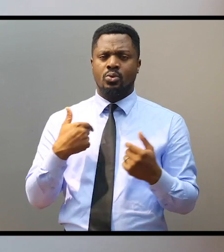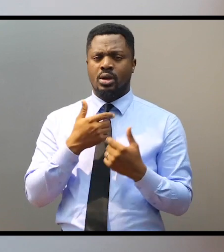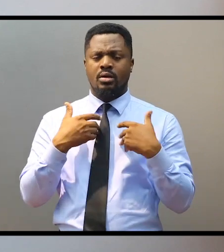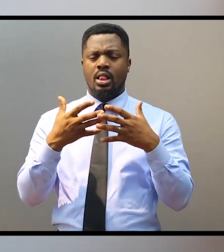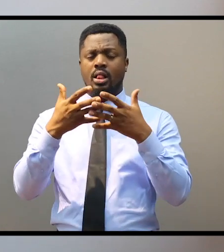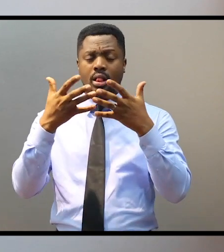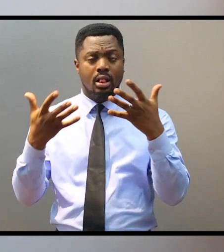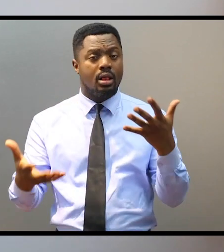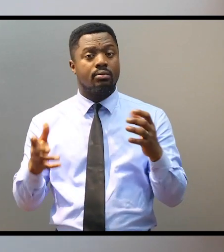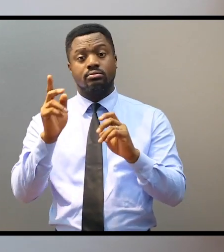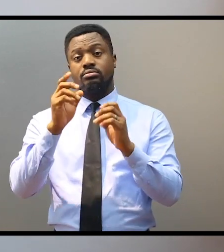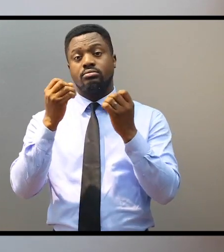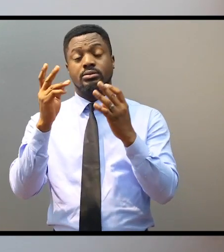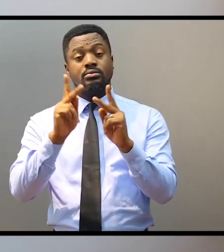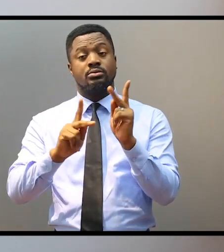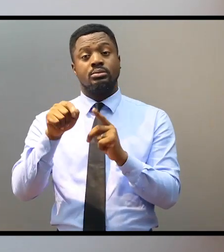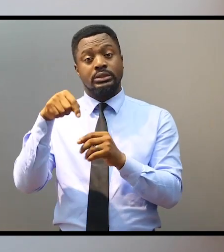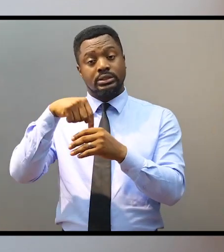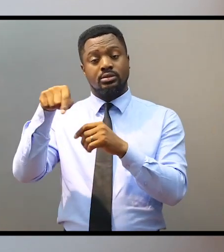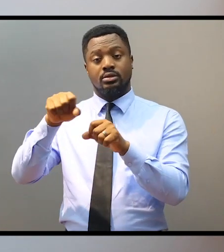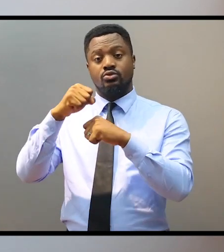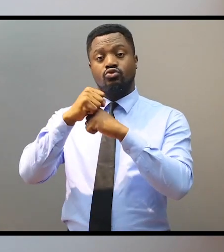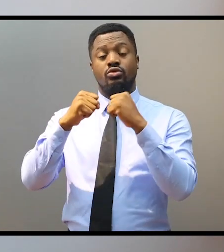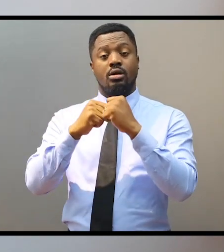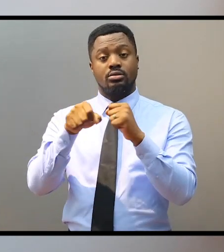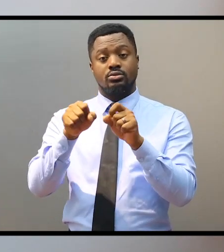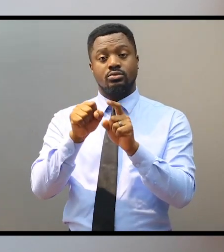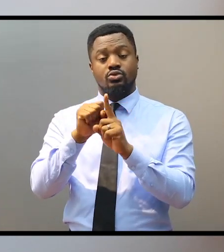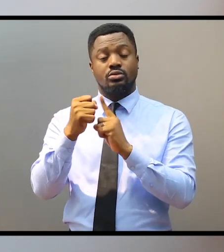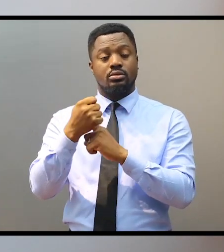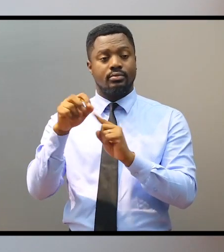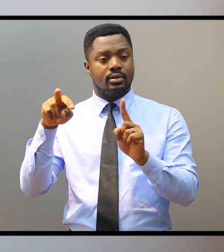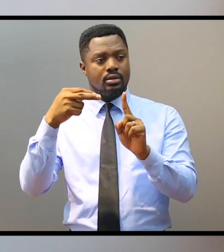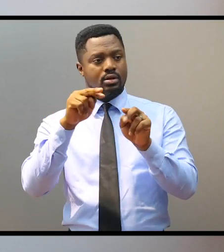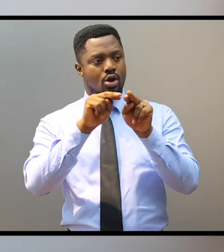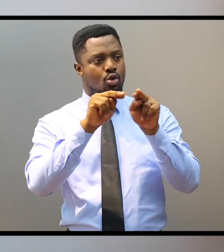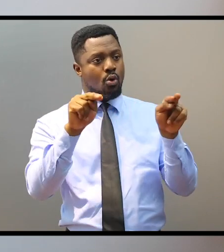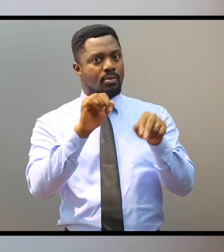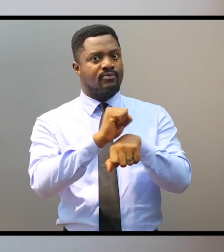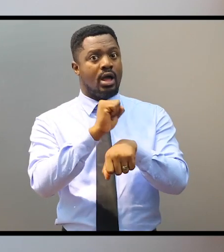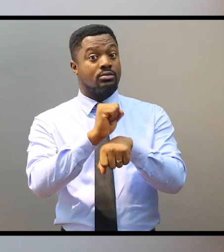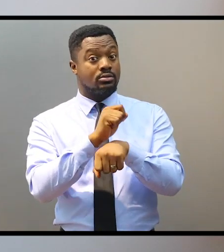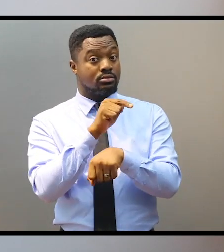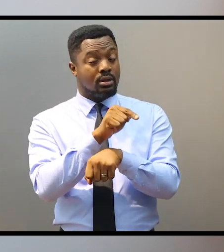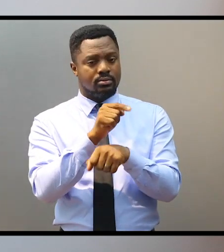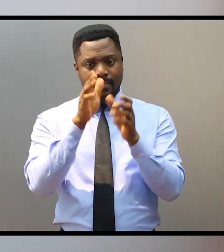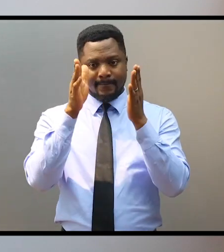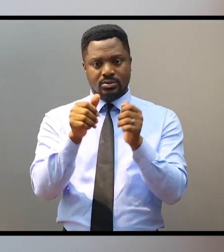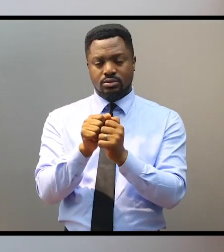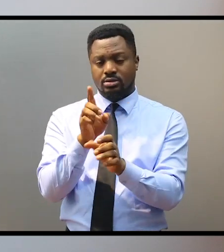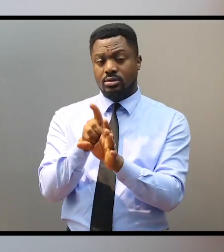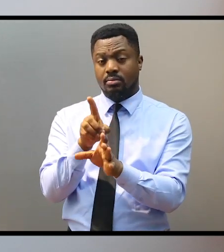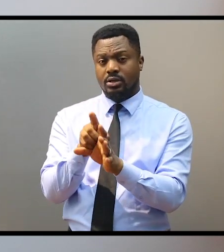We have majority of the population falling within the structure of what society views as normal functioning, and persons